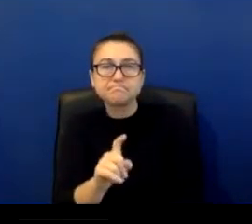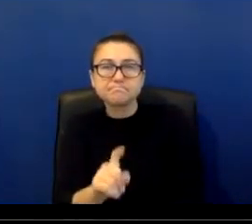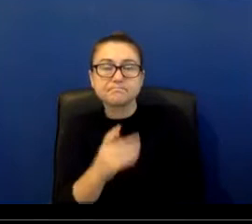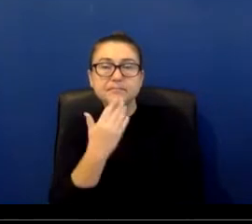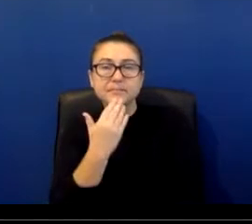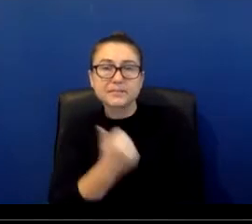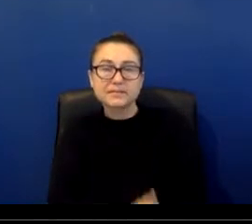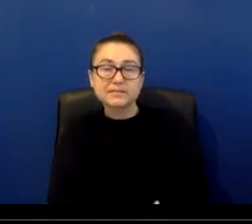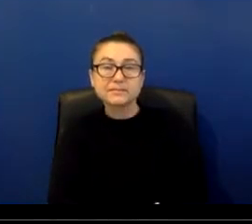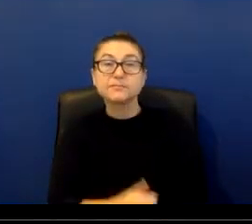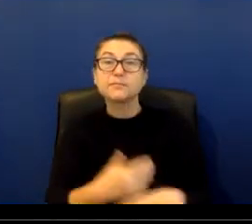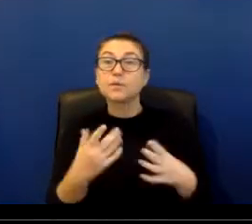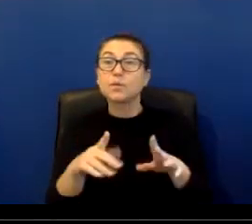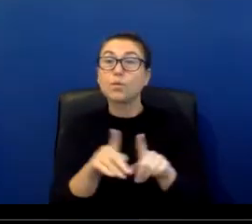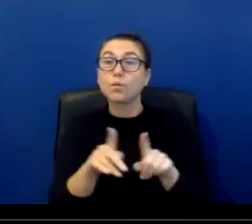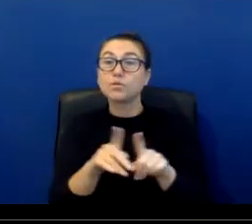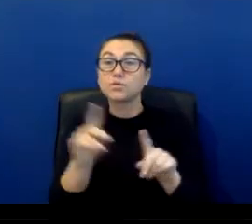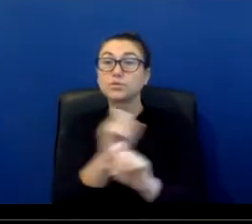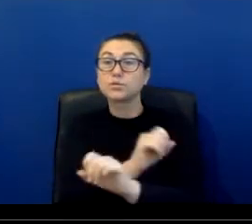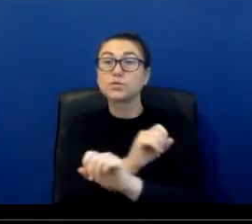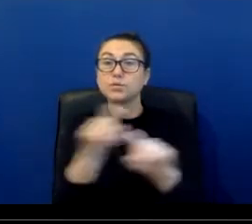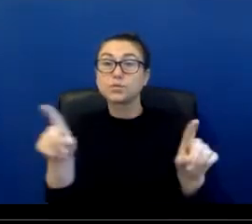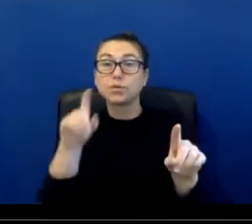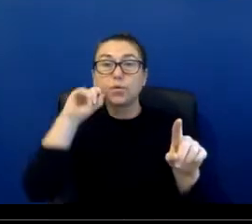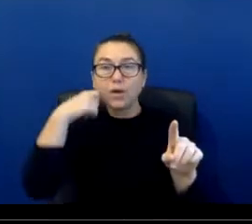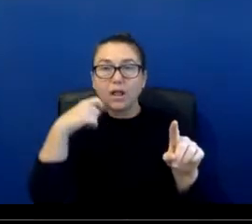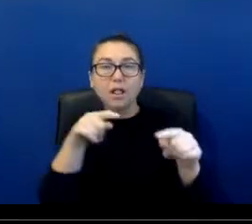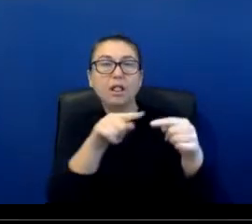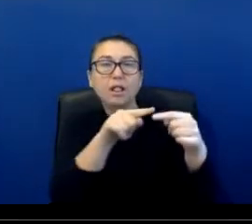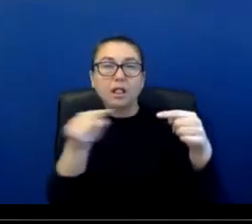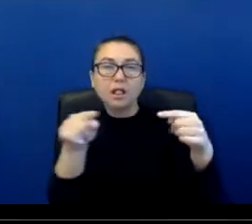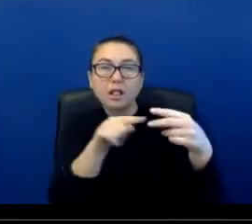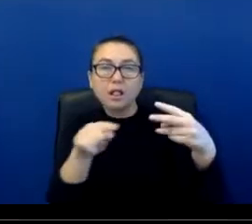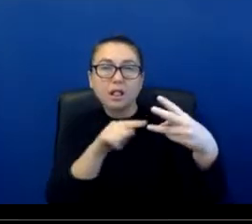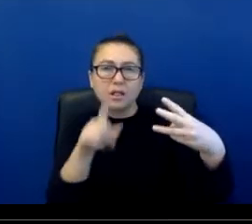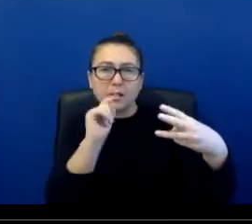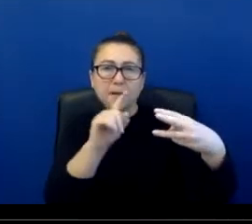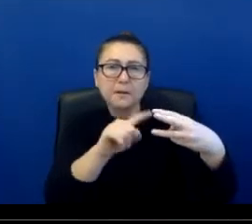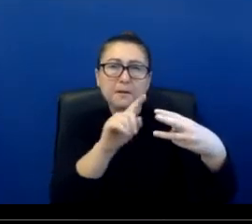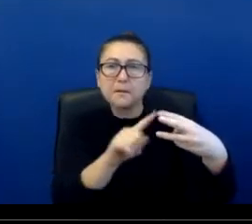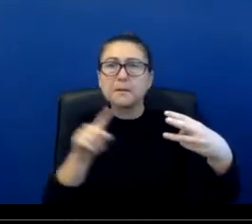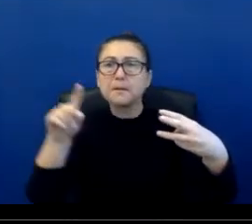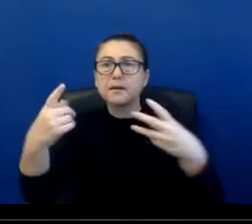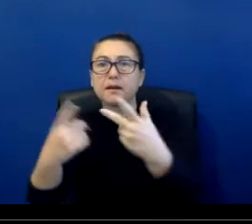and an email which will have links to the resources that we've talked about today.